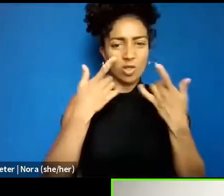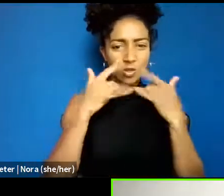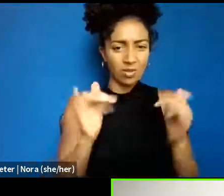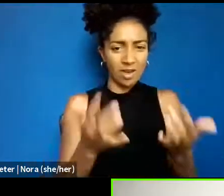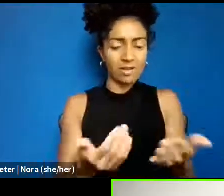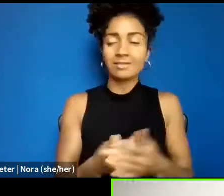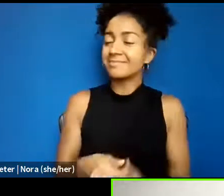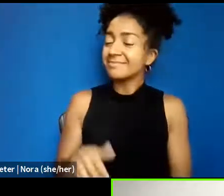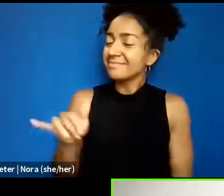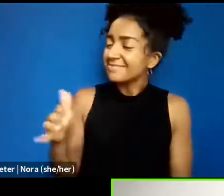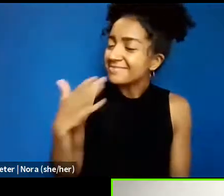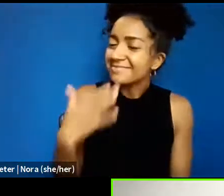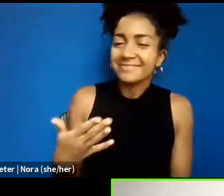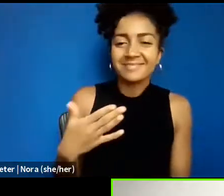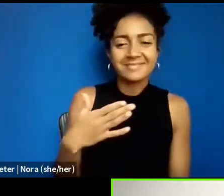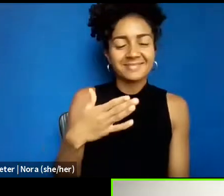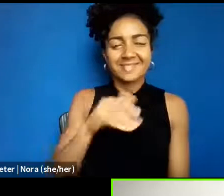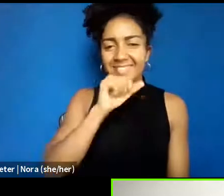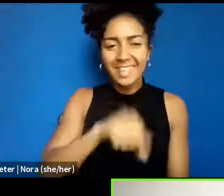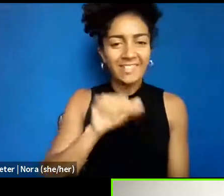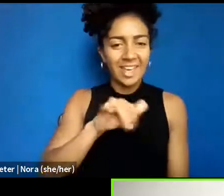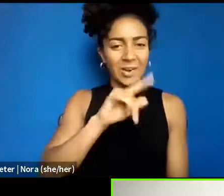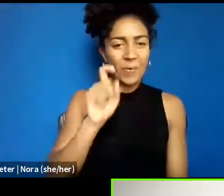that's the easiest part of it, right?